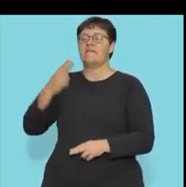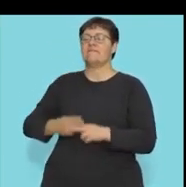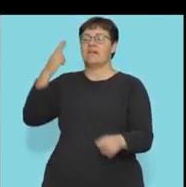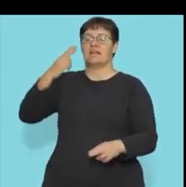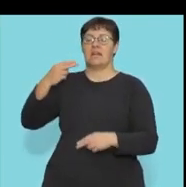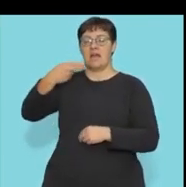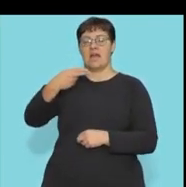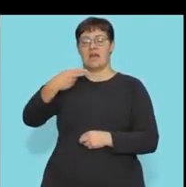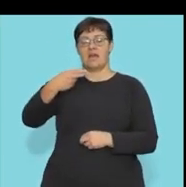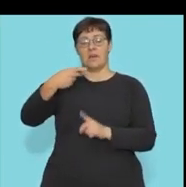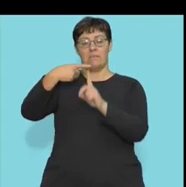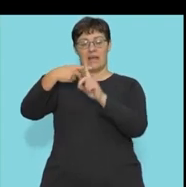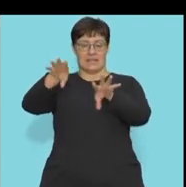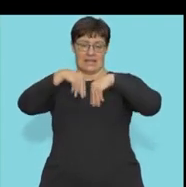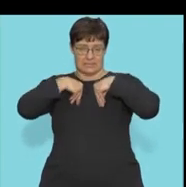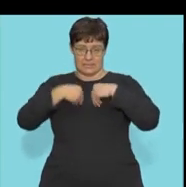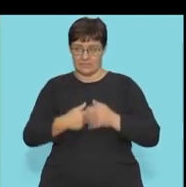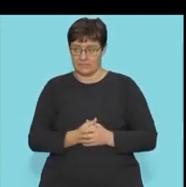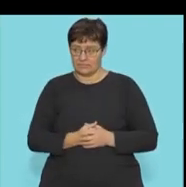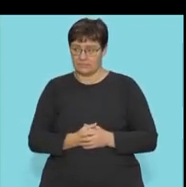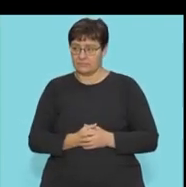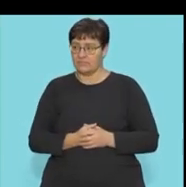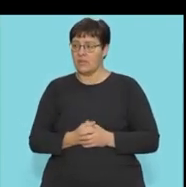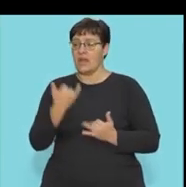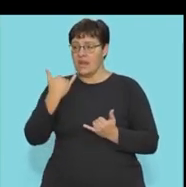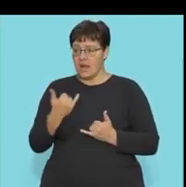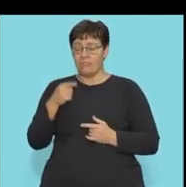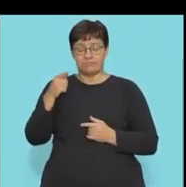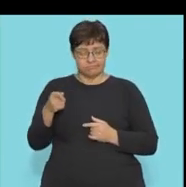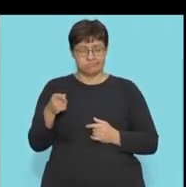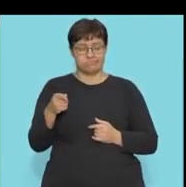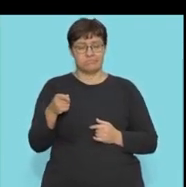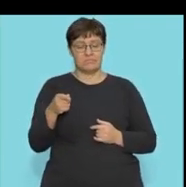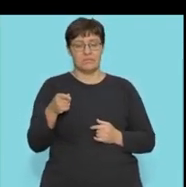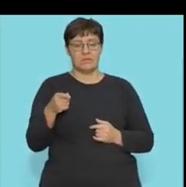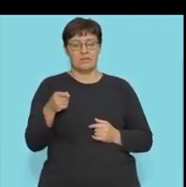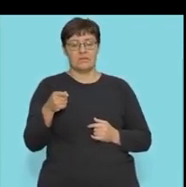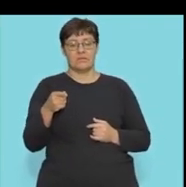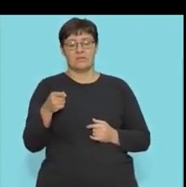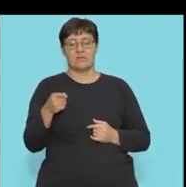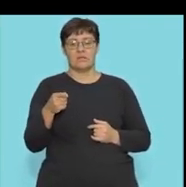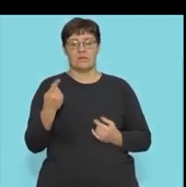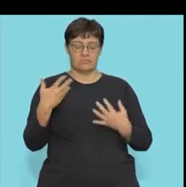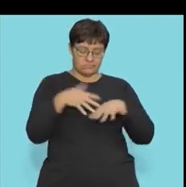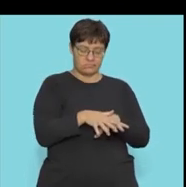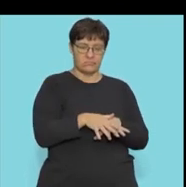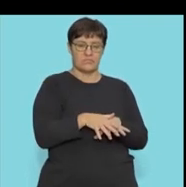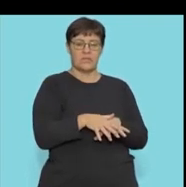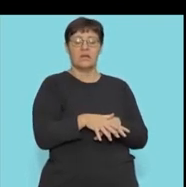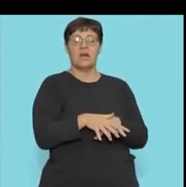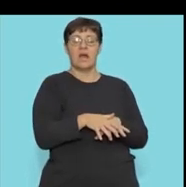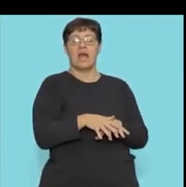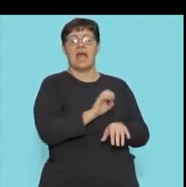final hydrogen acceptor. So the oxygen that comes in will now combine with the